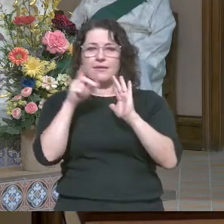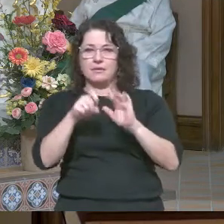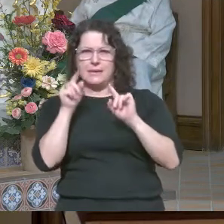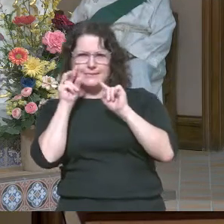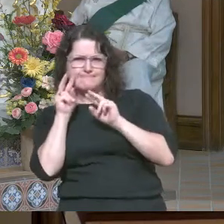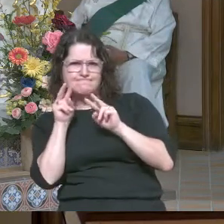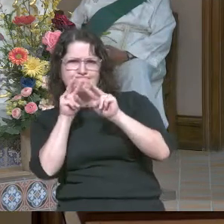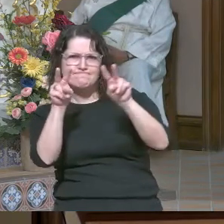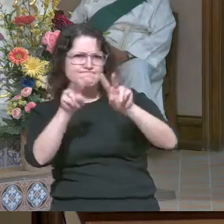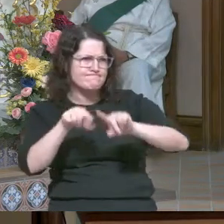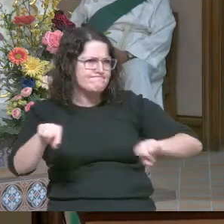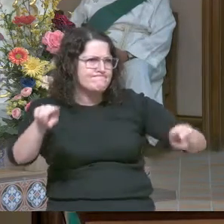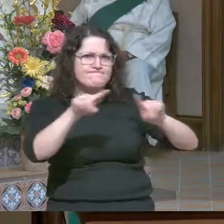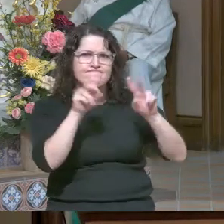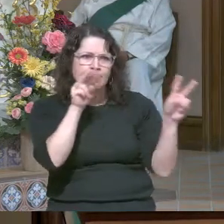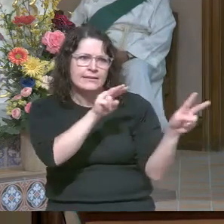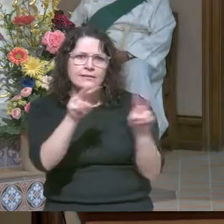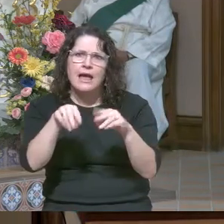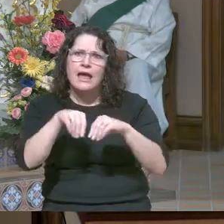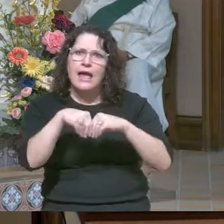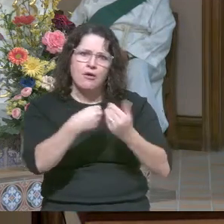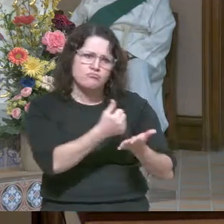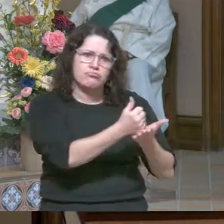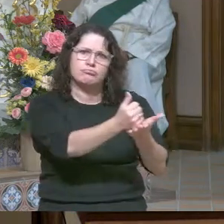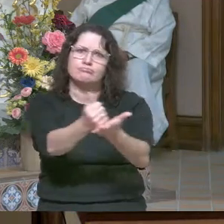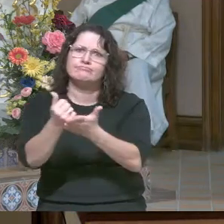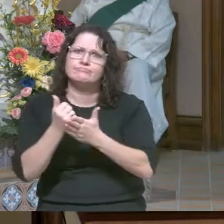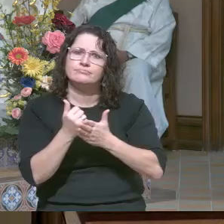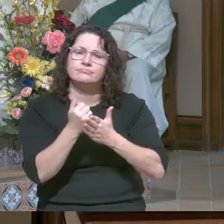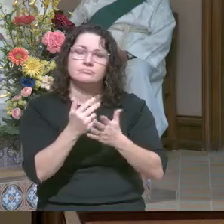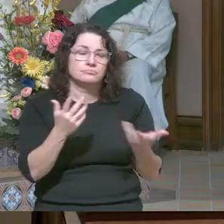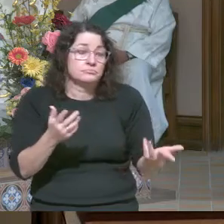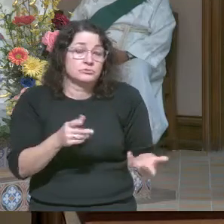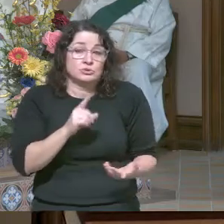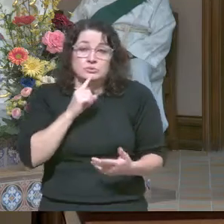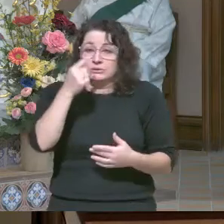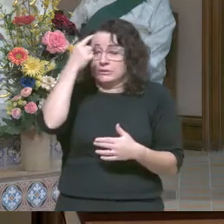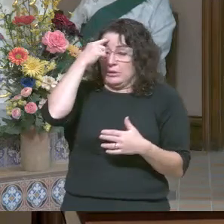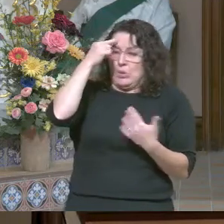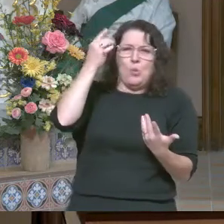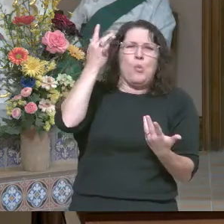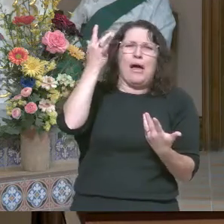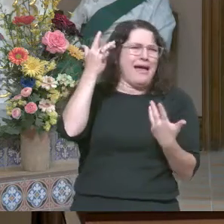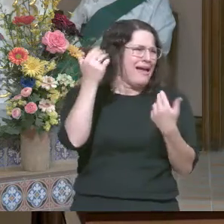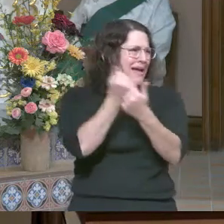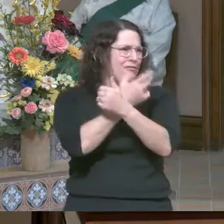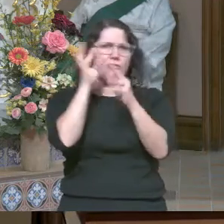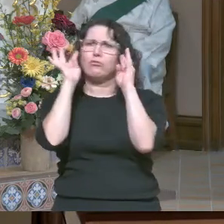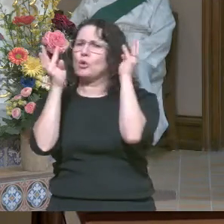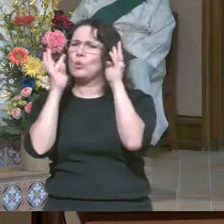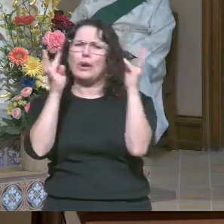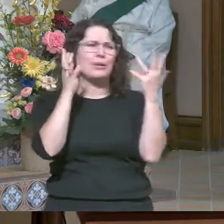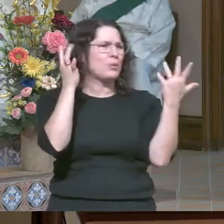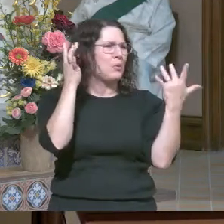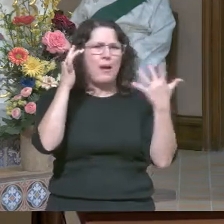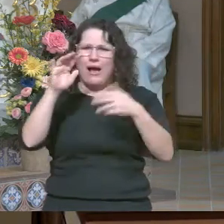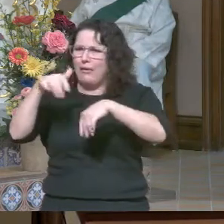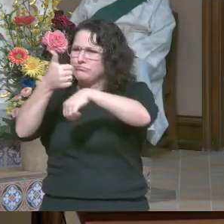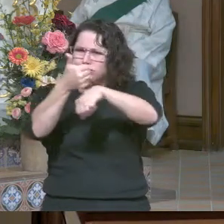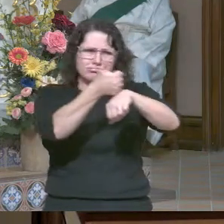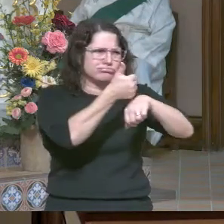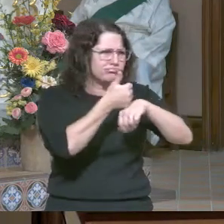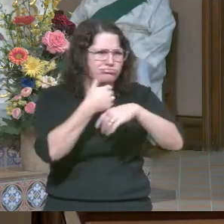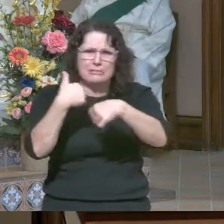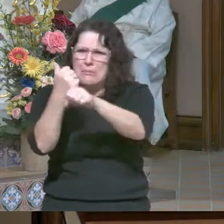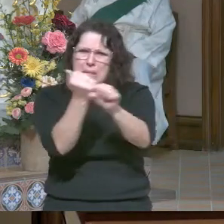And the very nature of God is to love, and why does anything exist rather than nothing? Why does anything exist?